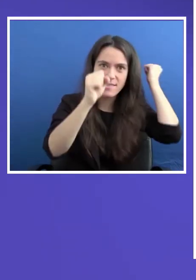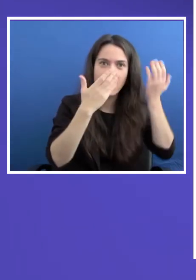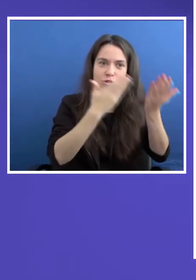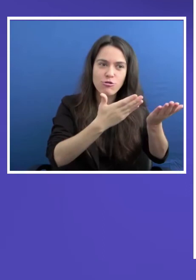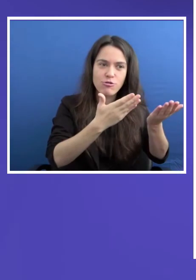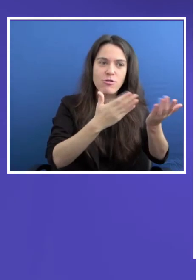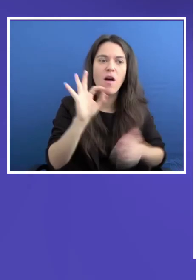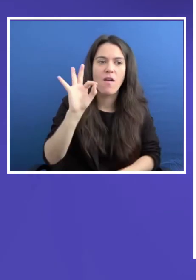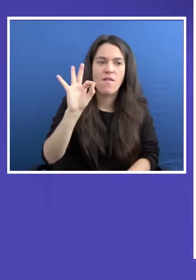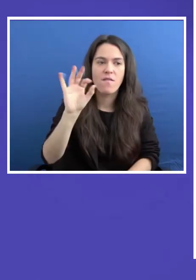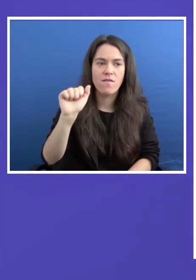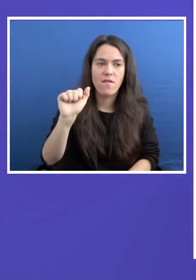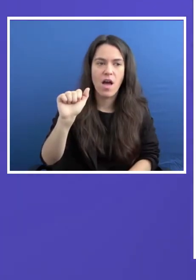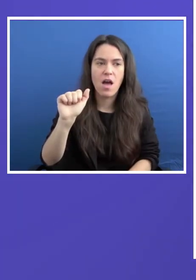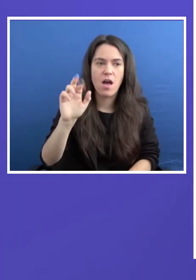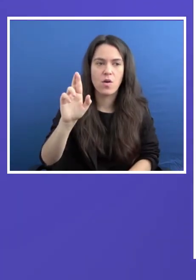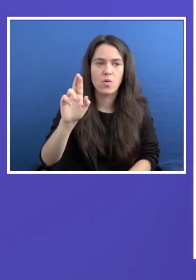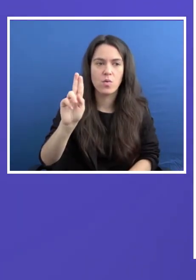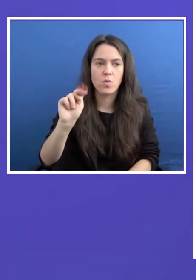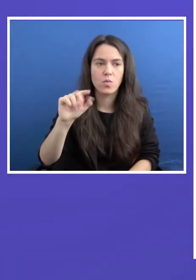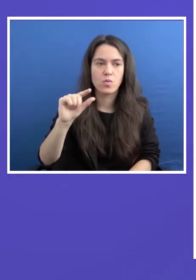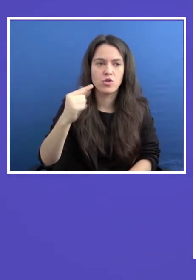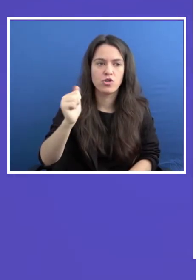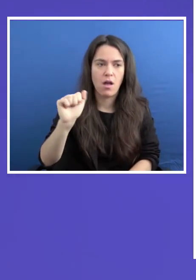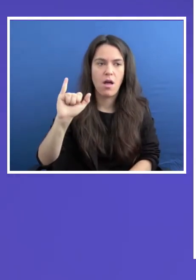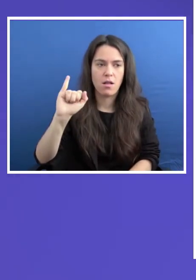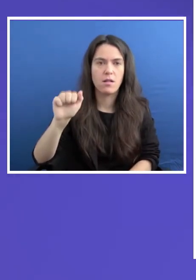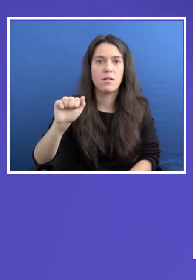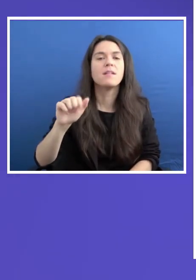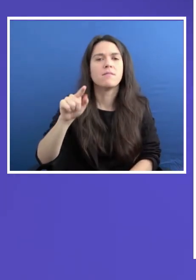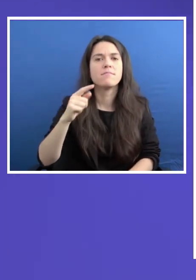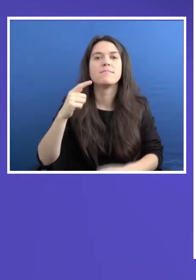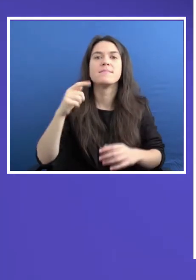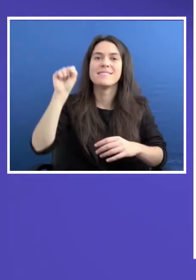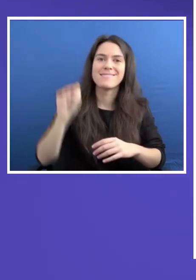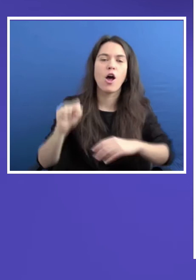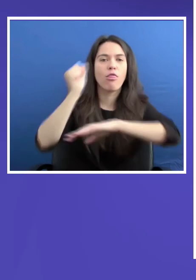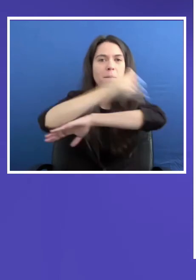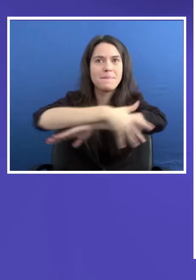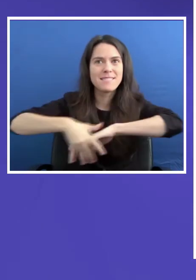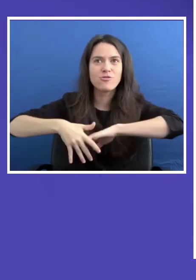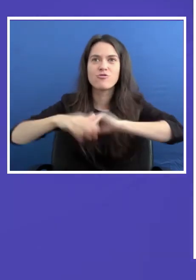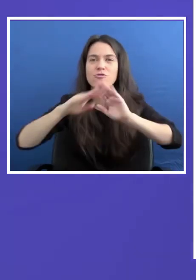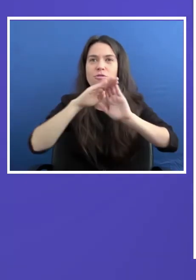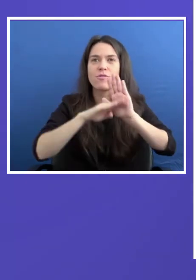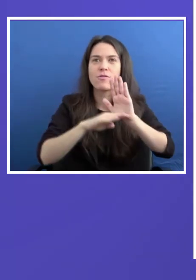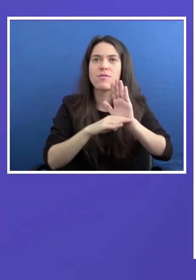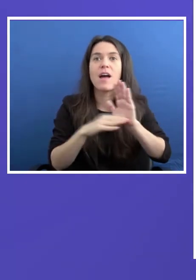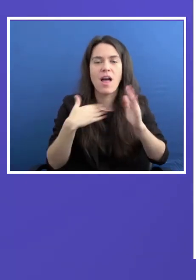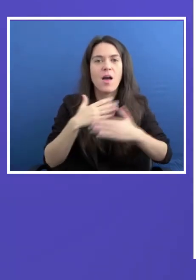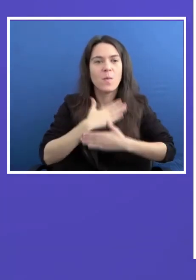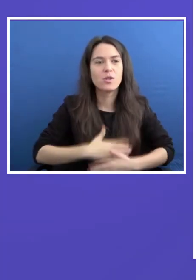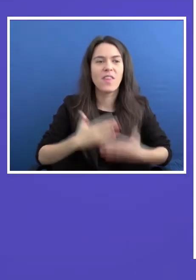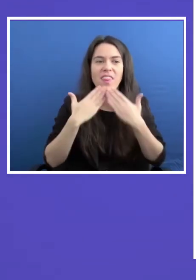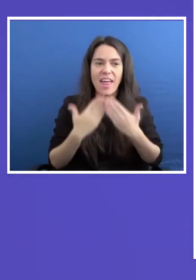the Regional Program Political Dialogue South Mediterranean of the Konrad Adenauer Stiftung, I would like to thank